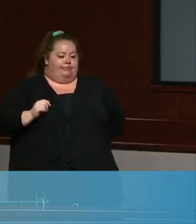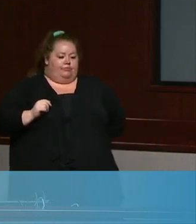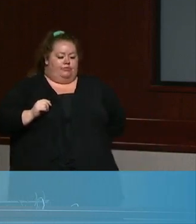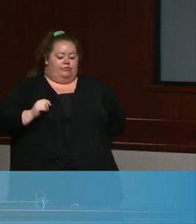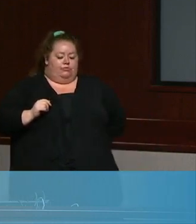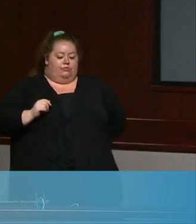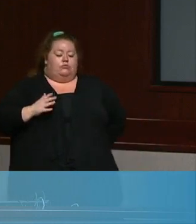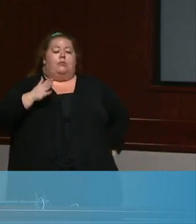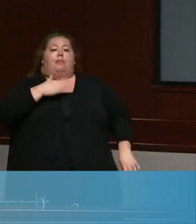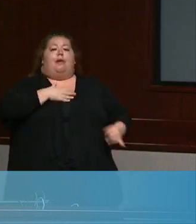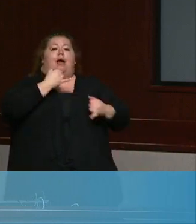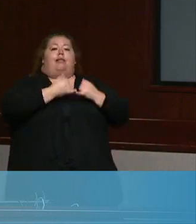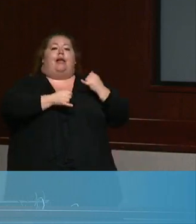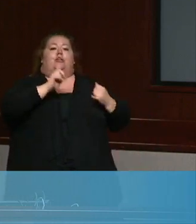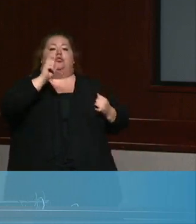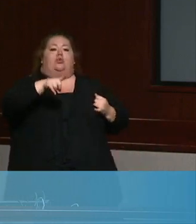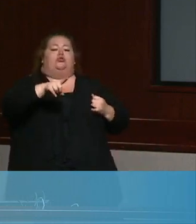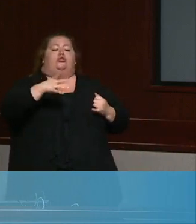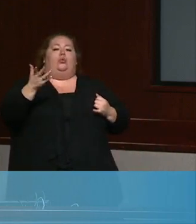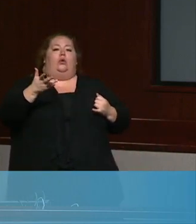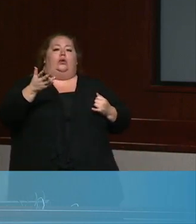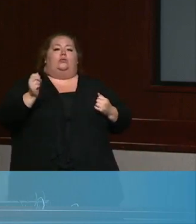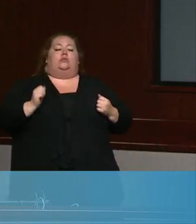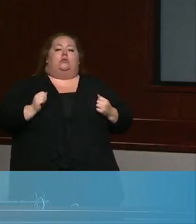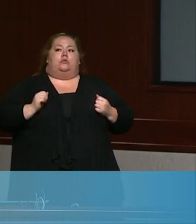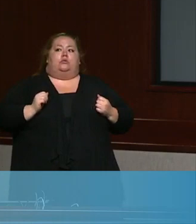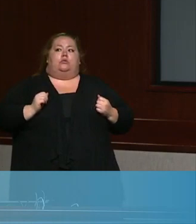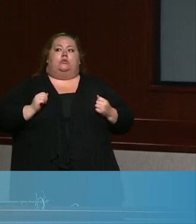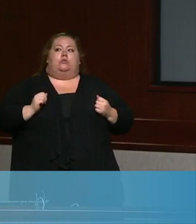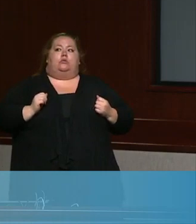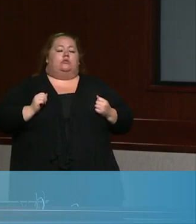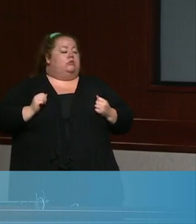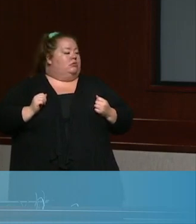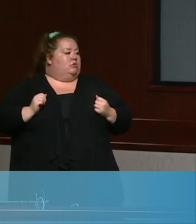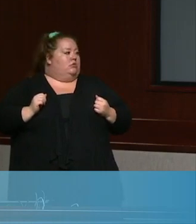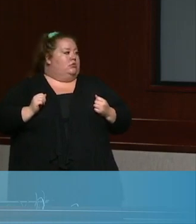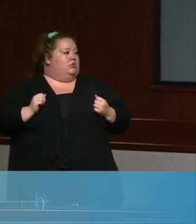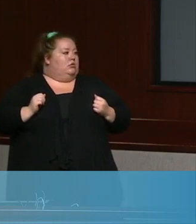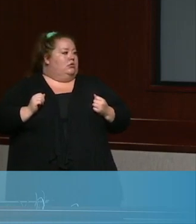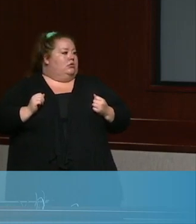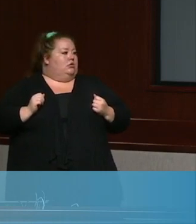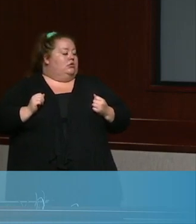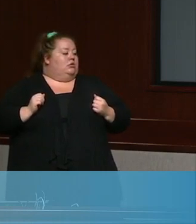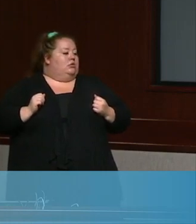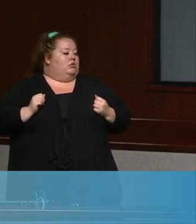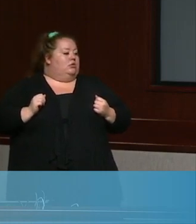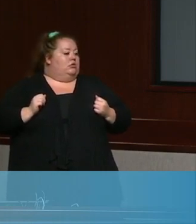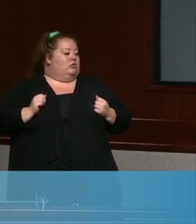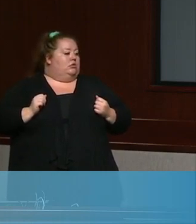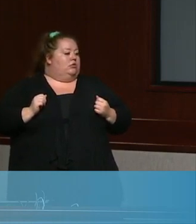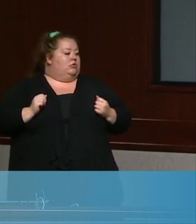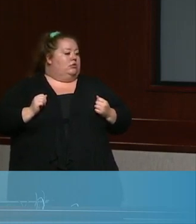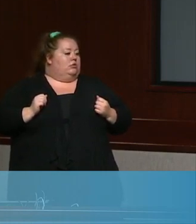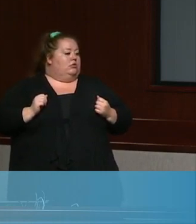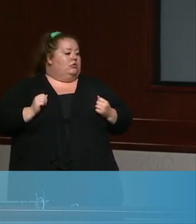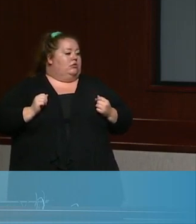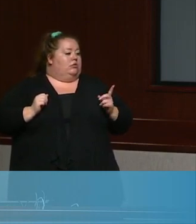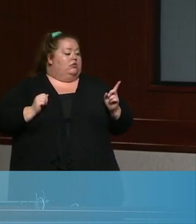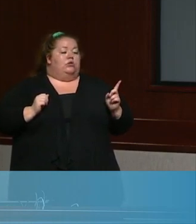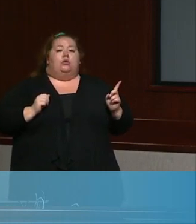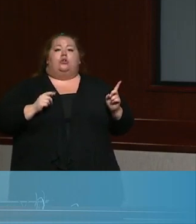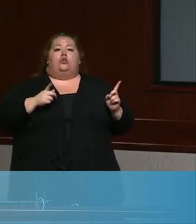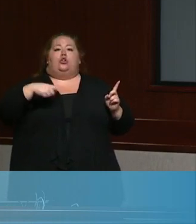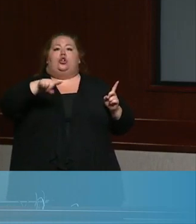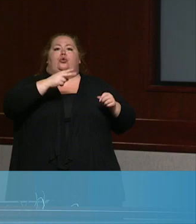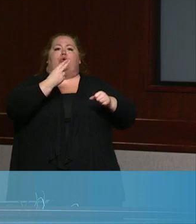Just my last question was, since you guys are trying to avoid using CalReady, is there